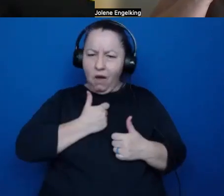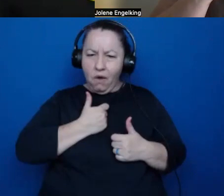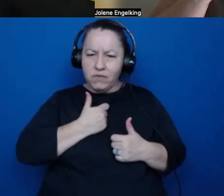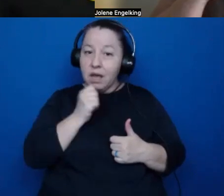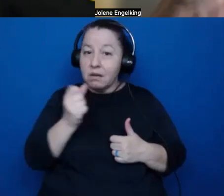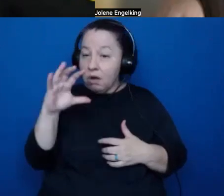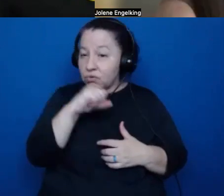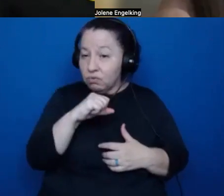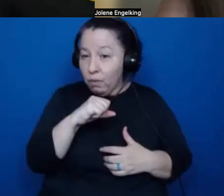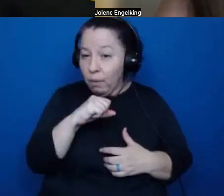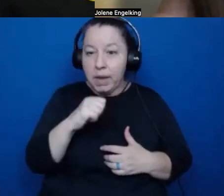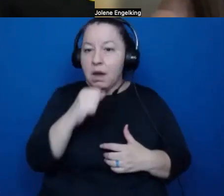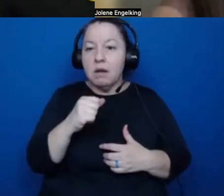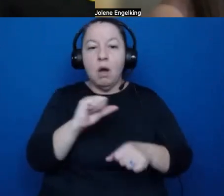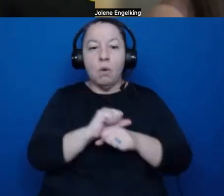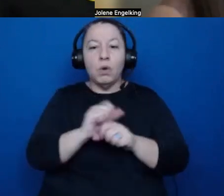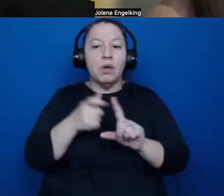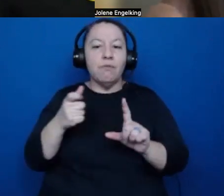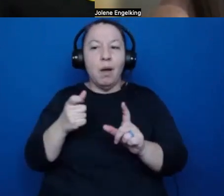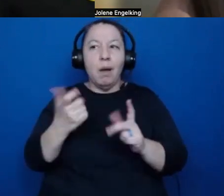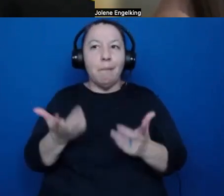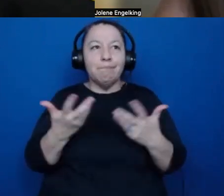or that we're not working from